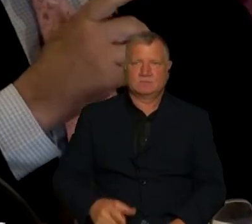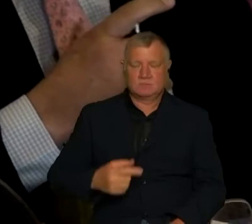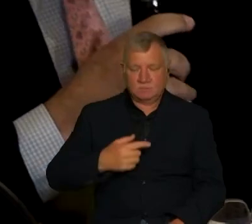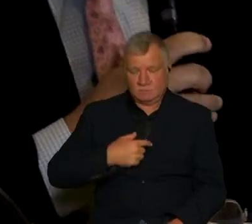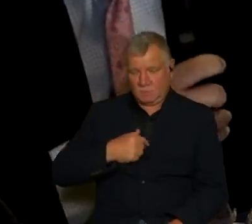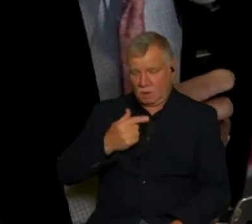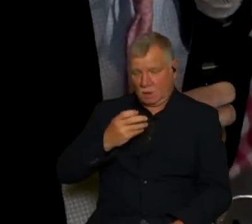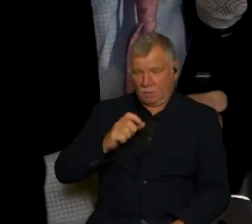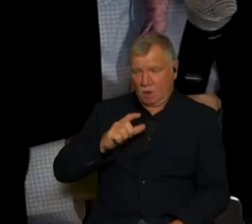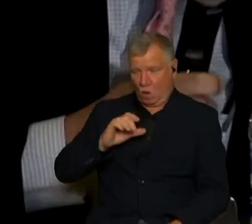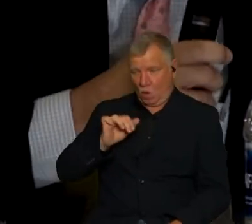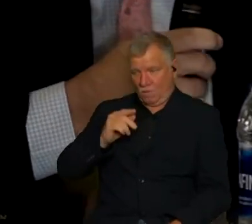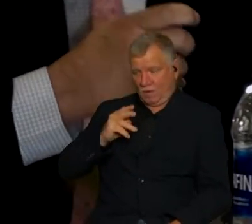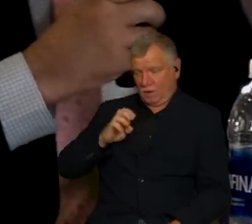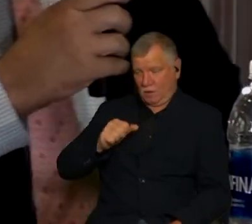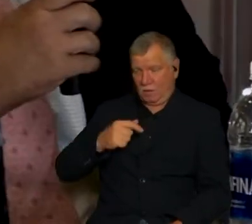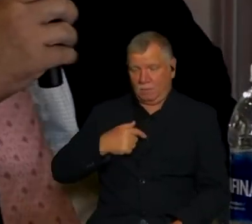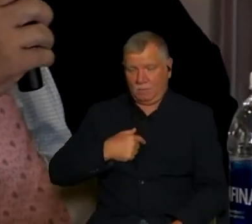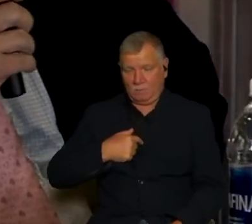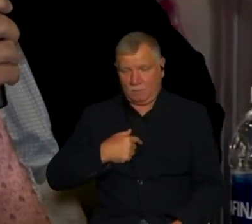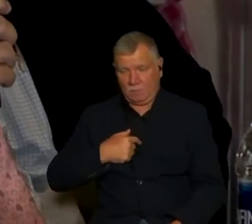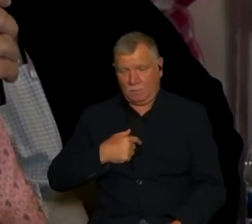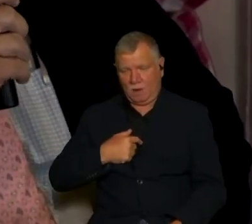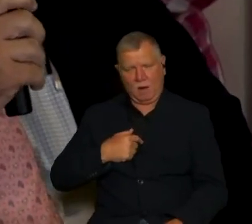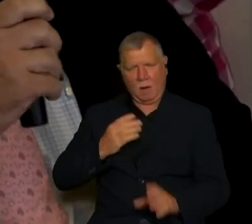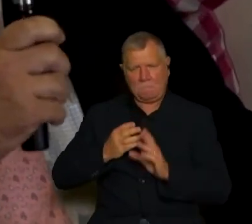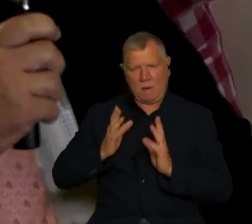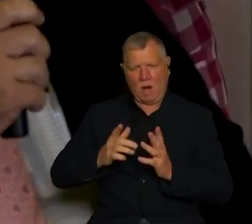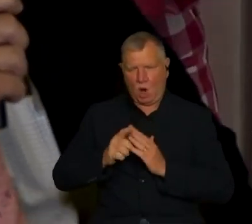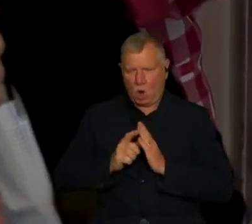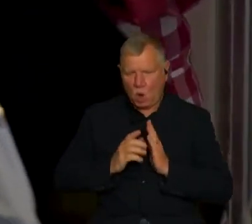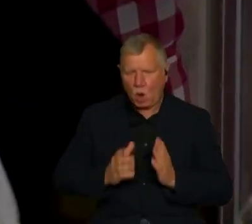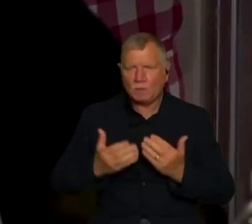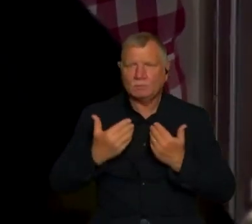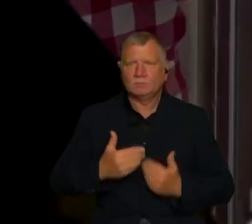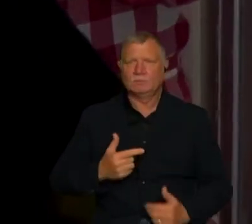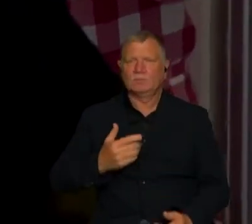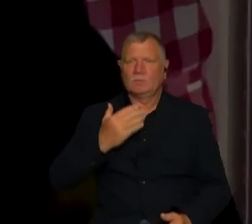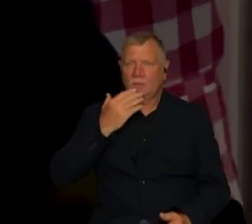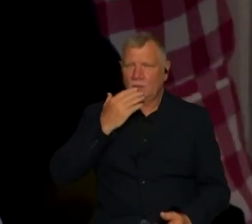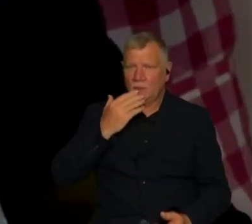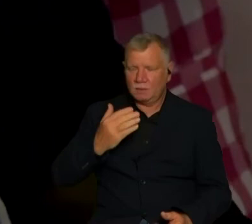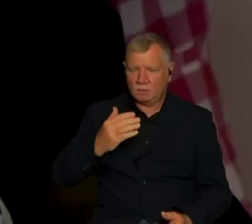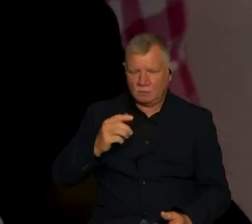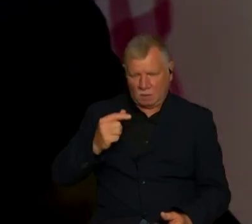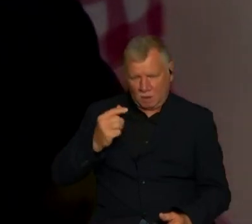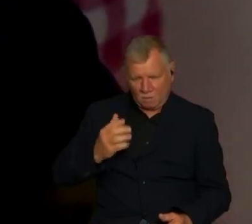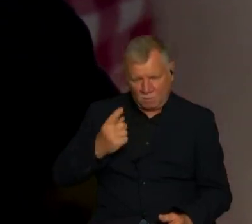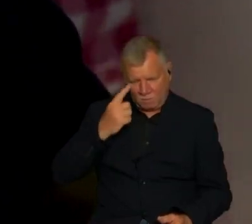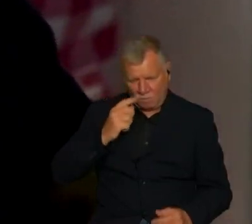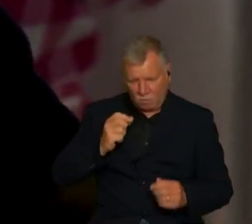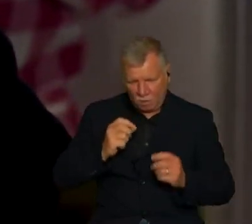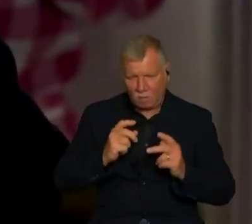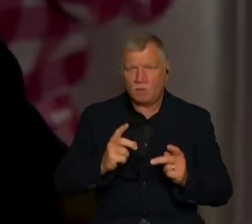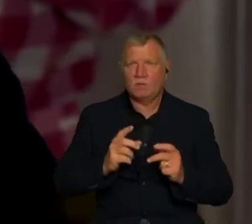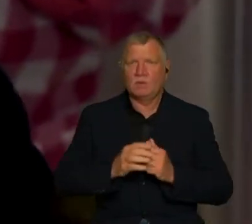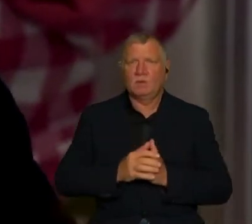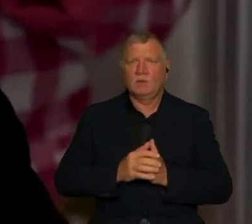I'm Gabriel Rivera, a banker and a lawyer. Thank you, Governor Pierluisi, for the